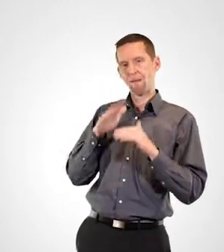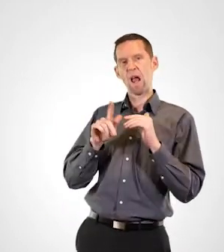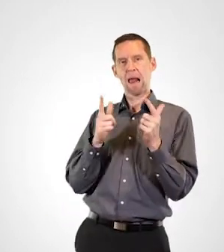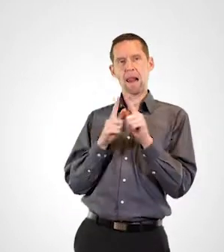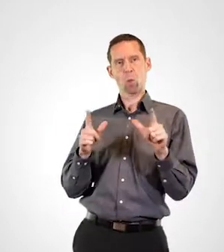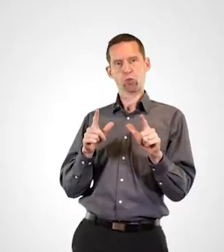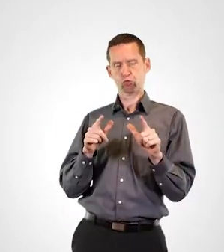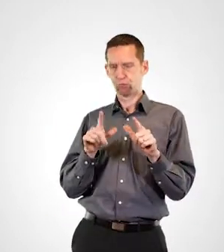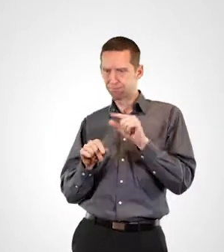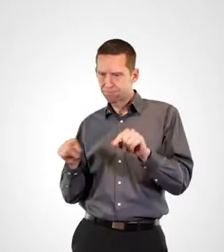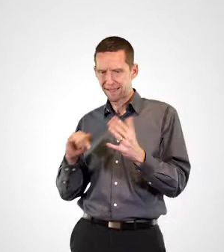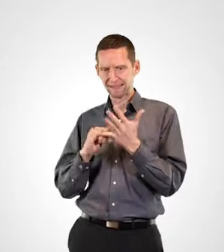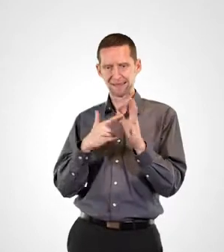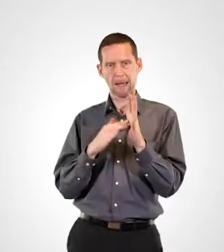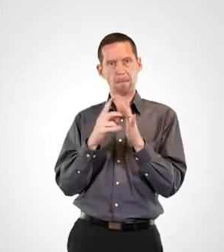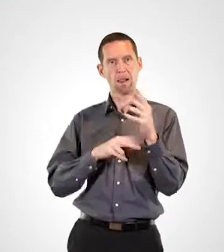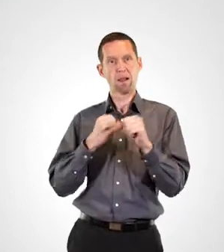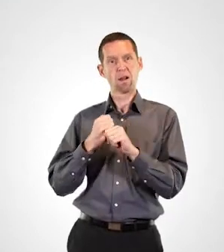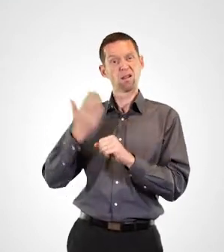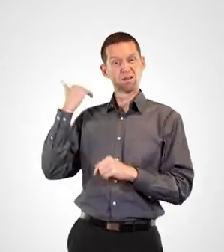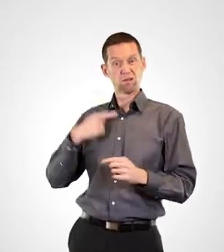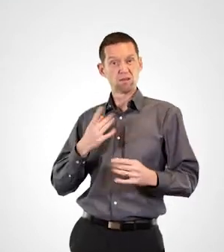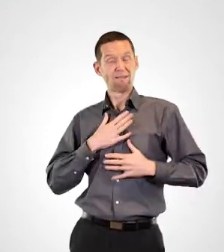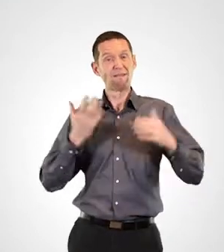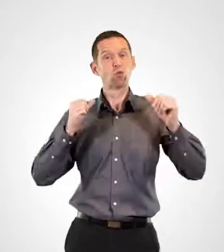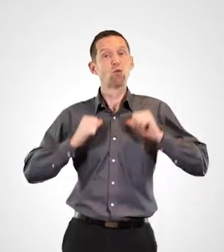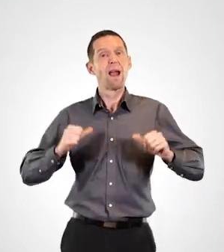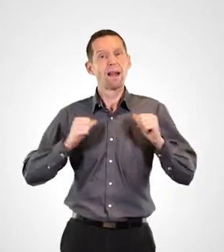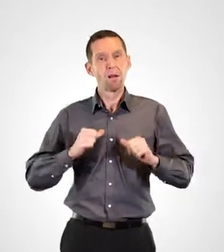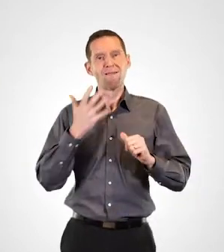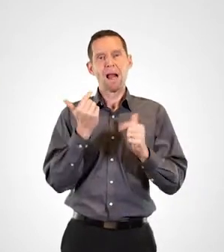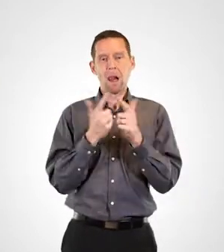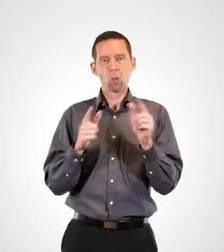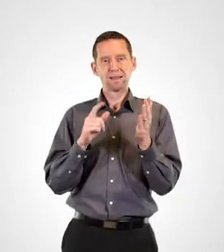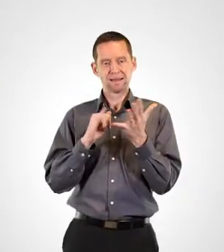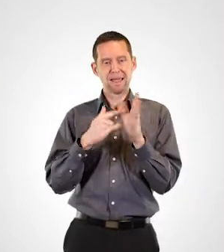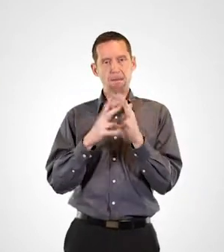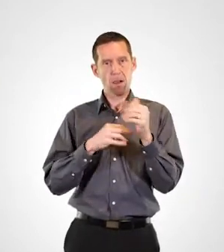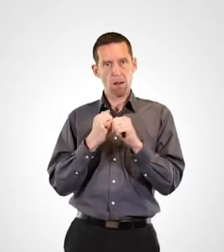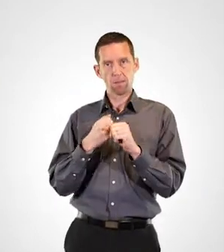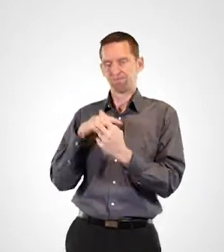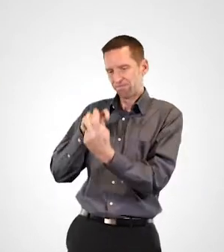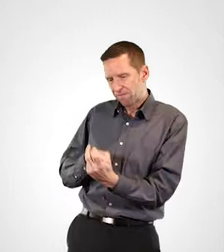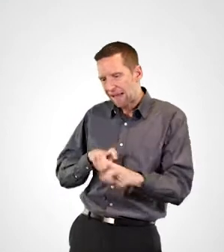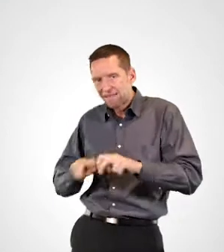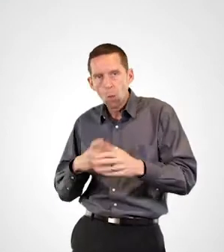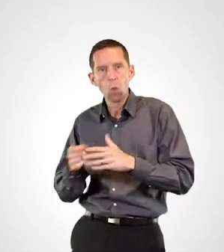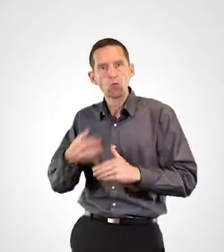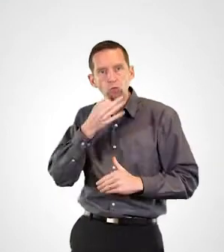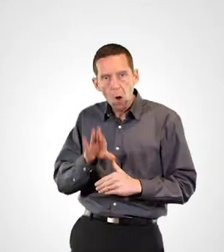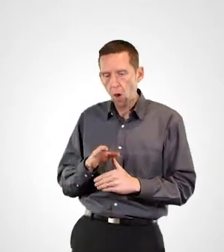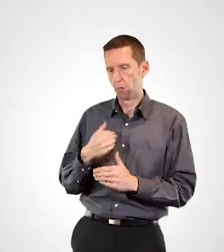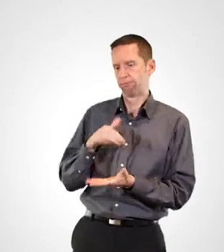language sampling. When I went through my own training, we used to have to do language sampling. So we'd go in and we'd do an activity with a child